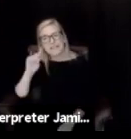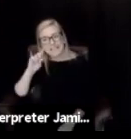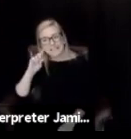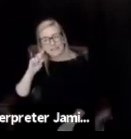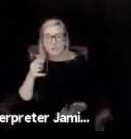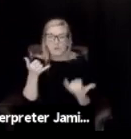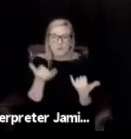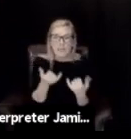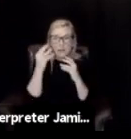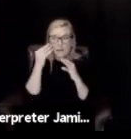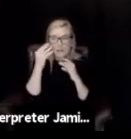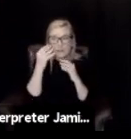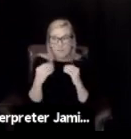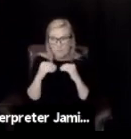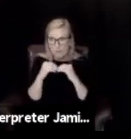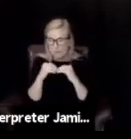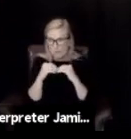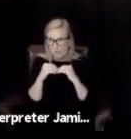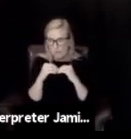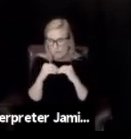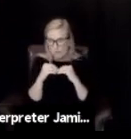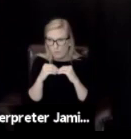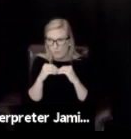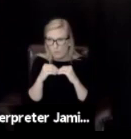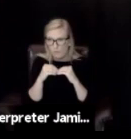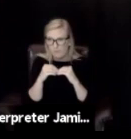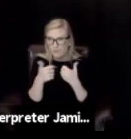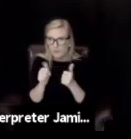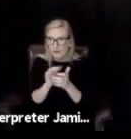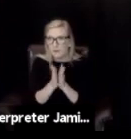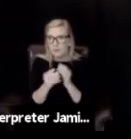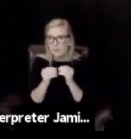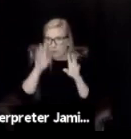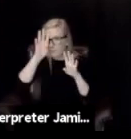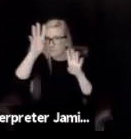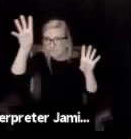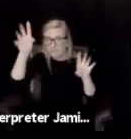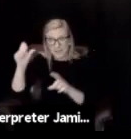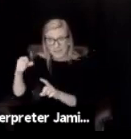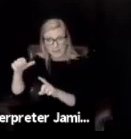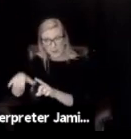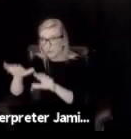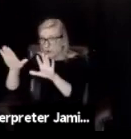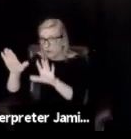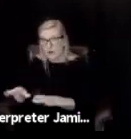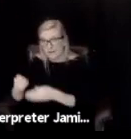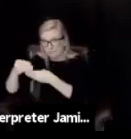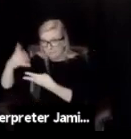think a little bit more, right? Let's come out of the box even more. Those are great. Don't get me, those are all